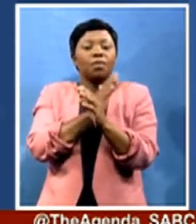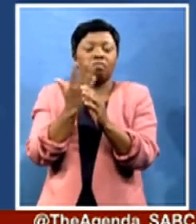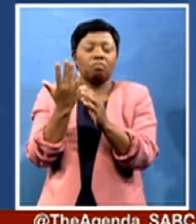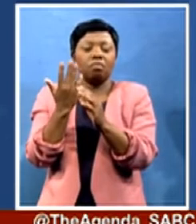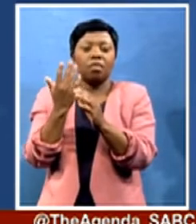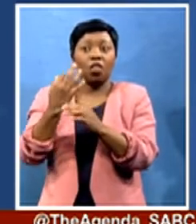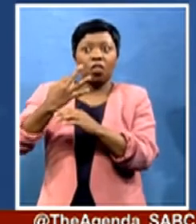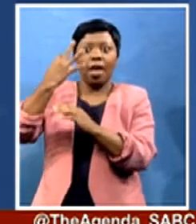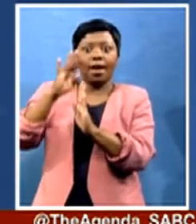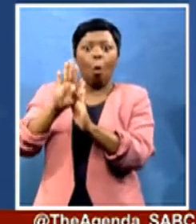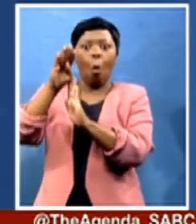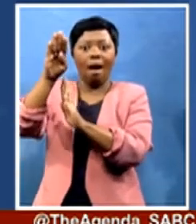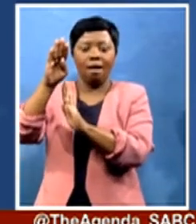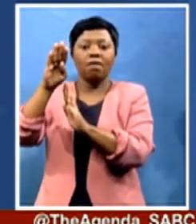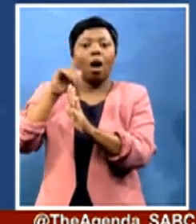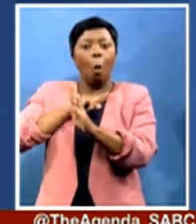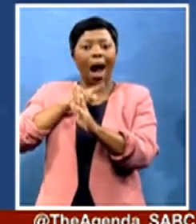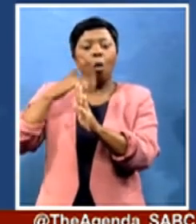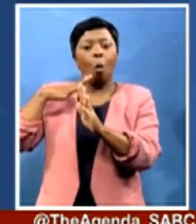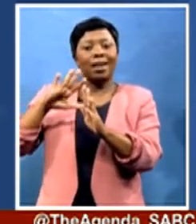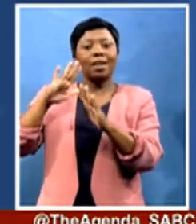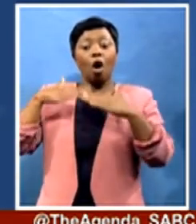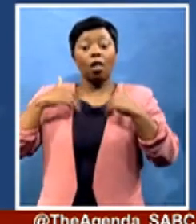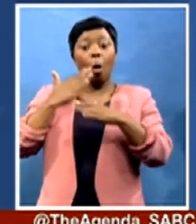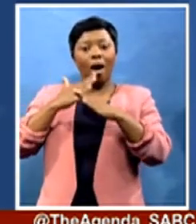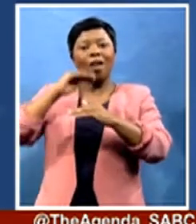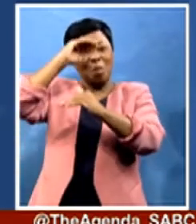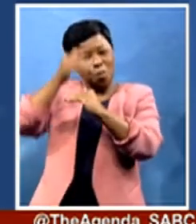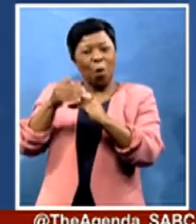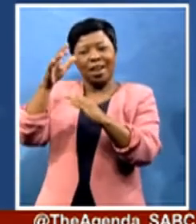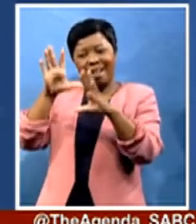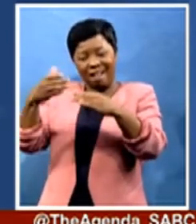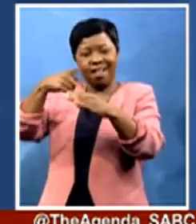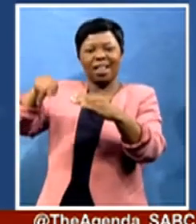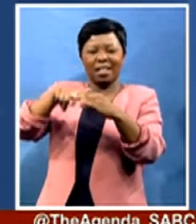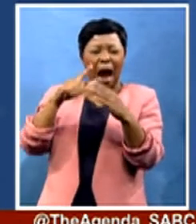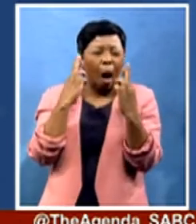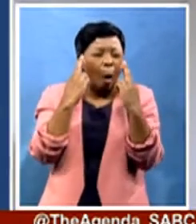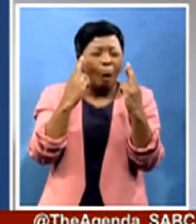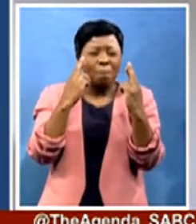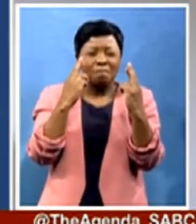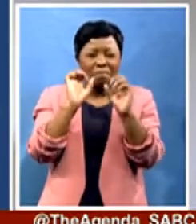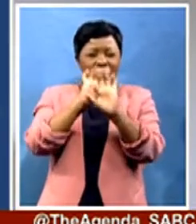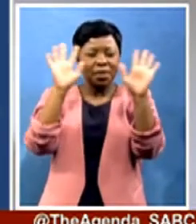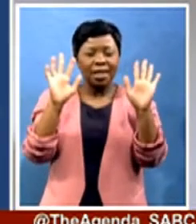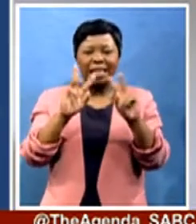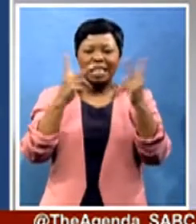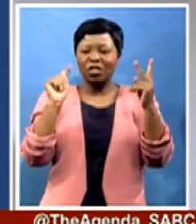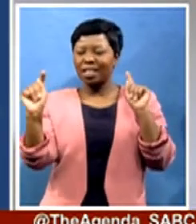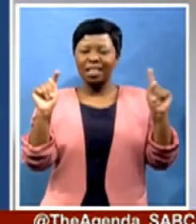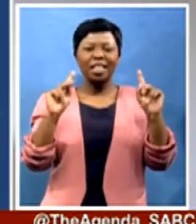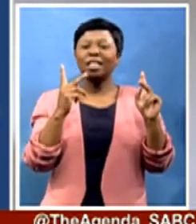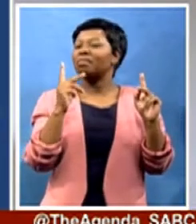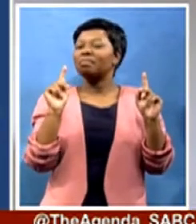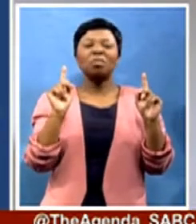workers. So I hope that clarifies the difference between the two. Well, we hope so too. But as always, thank you